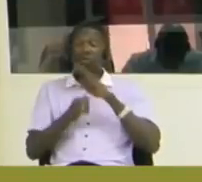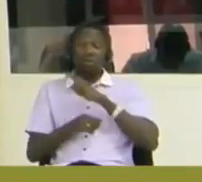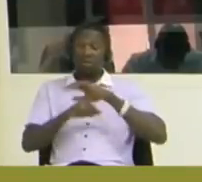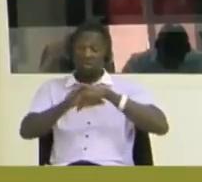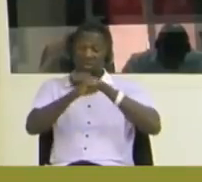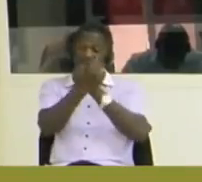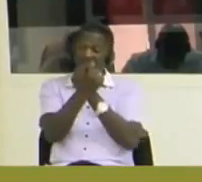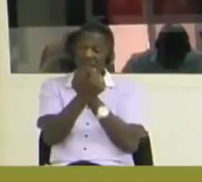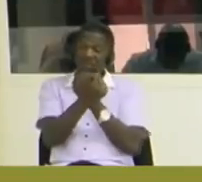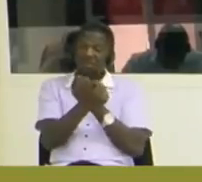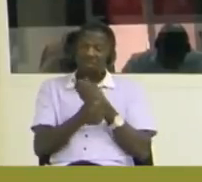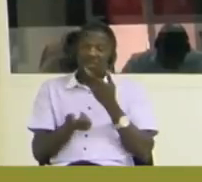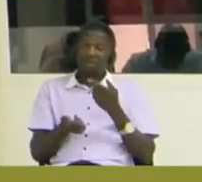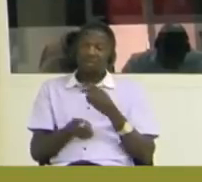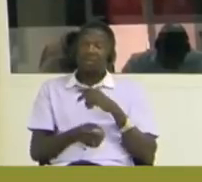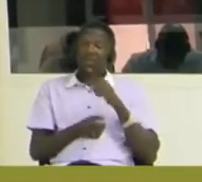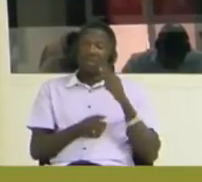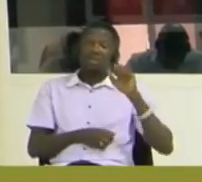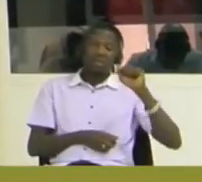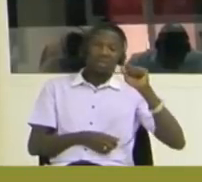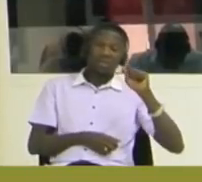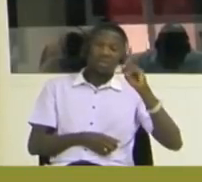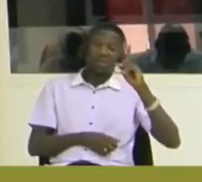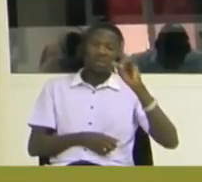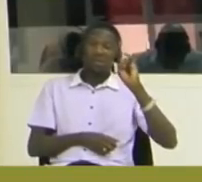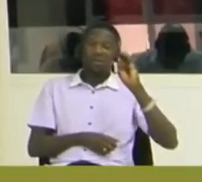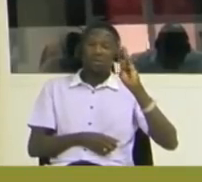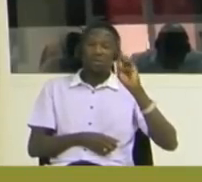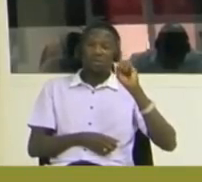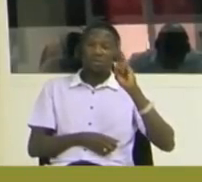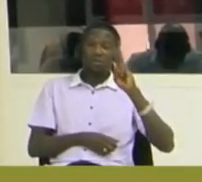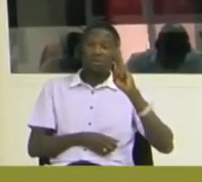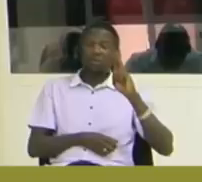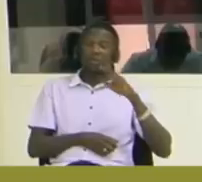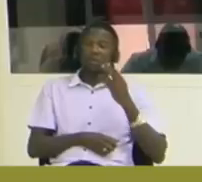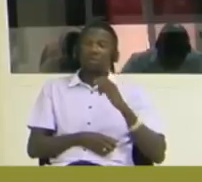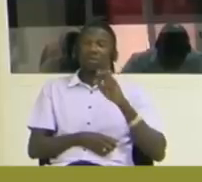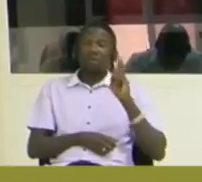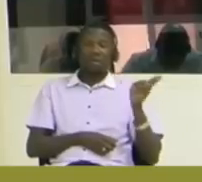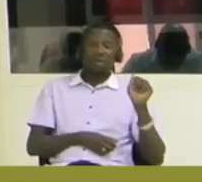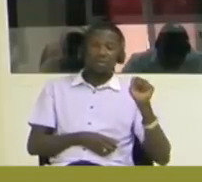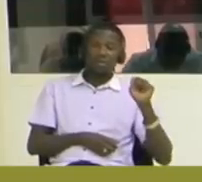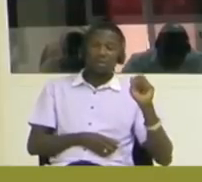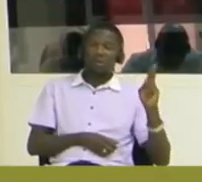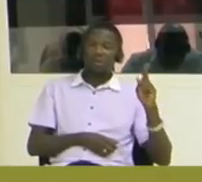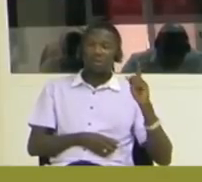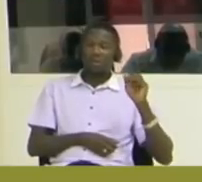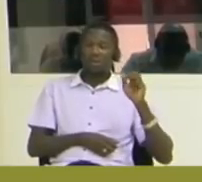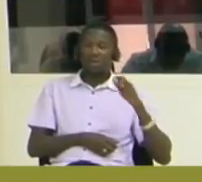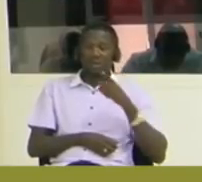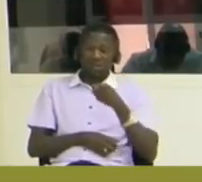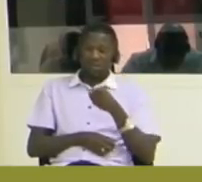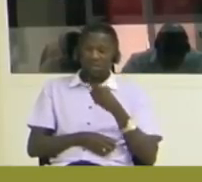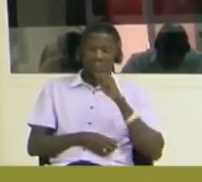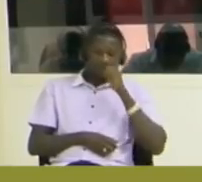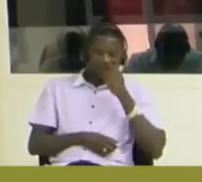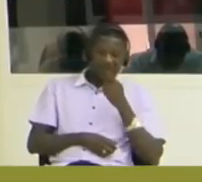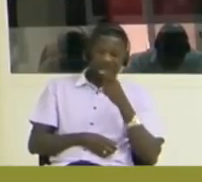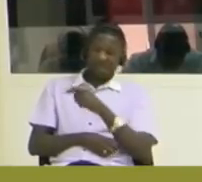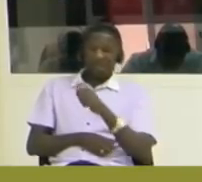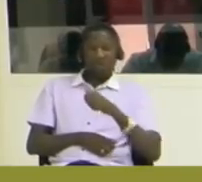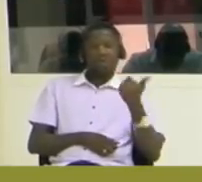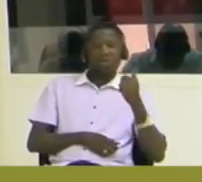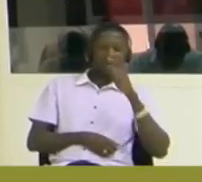a result. Yes, sir. Exactly. So here is a death. Here is another death. What I'm trying to say